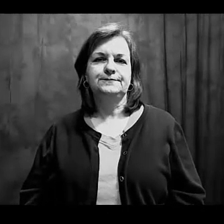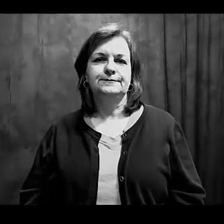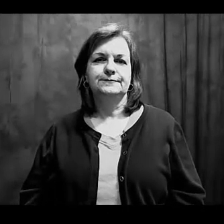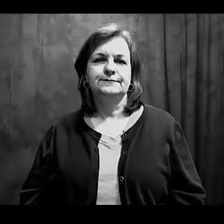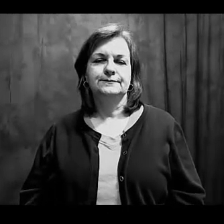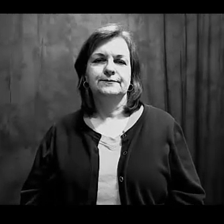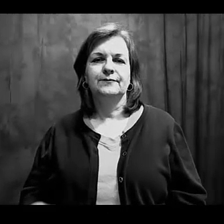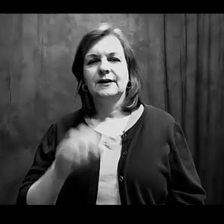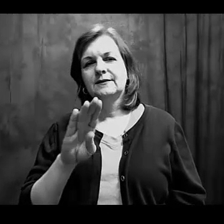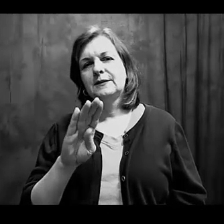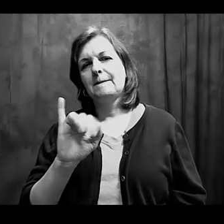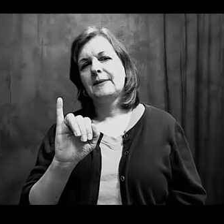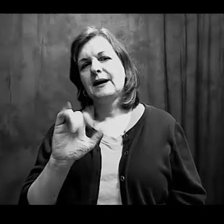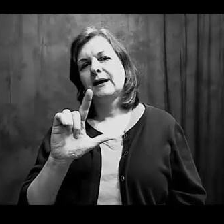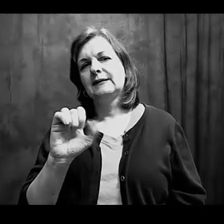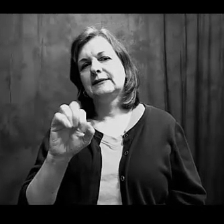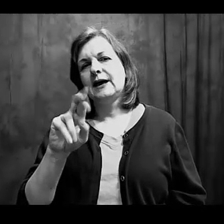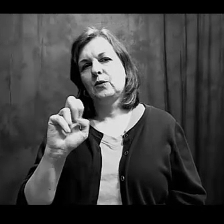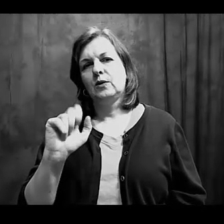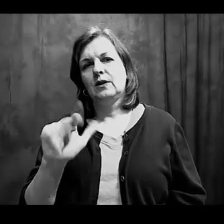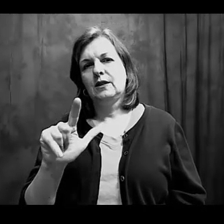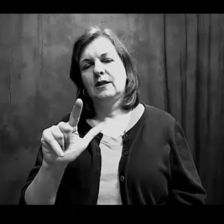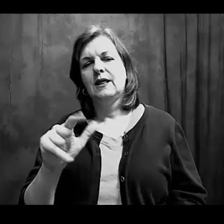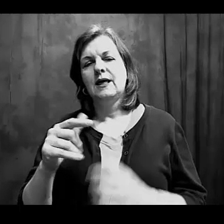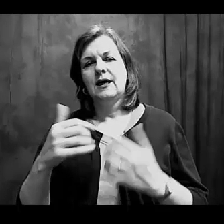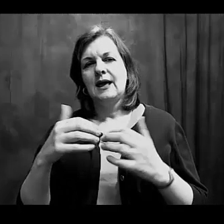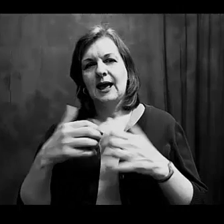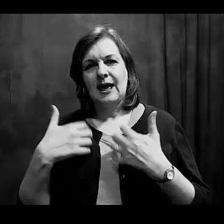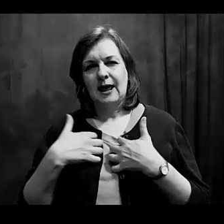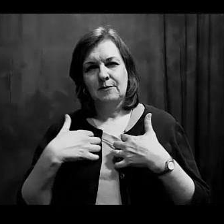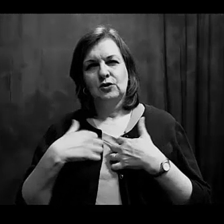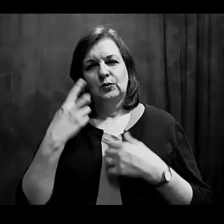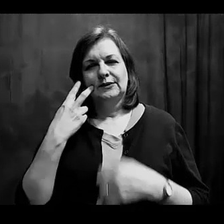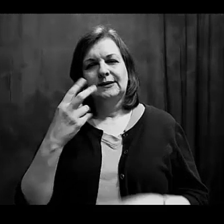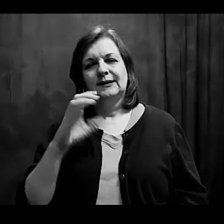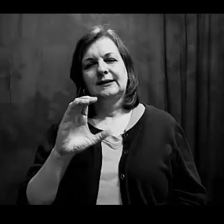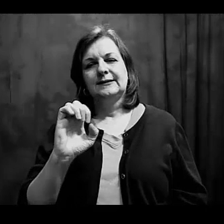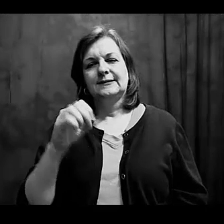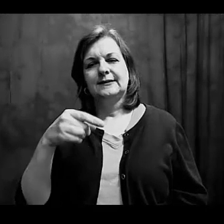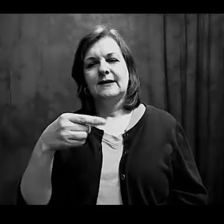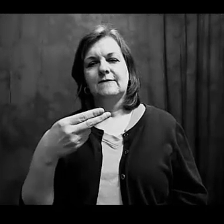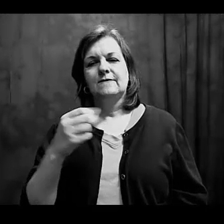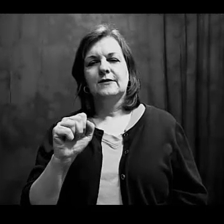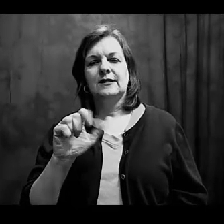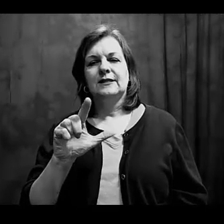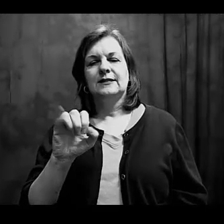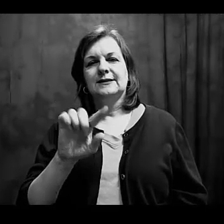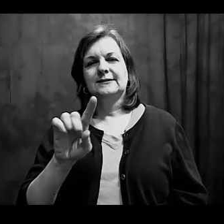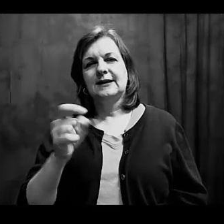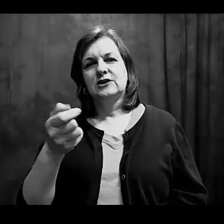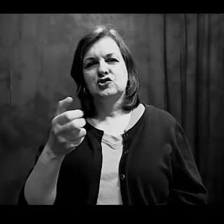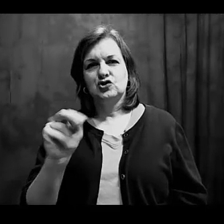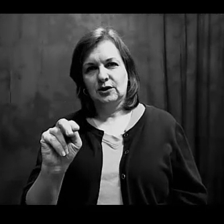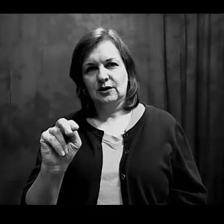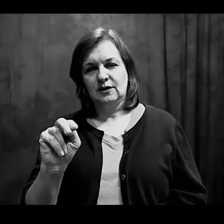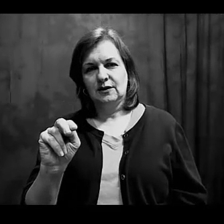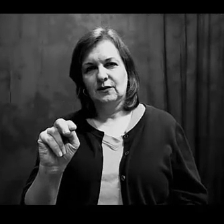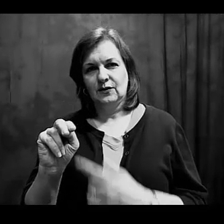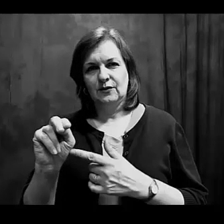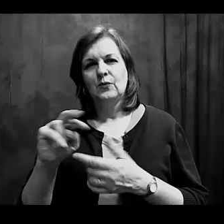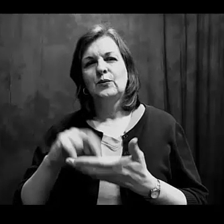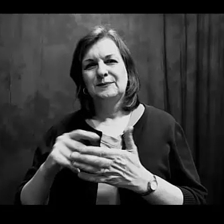get into bilateral animals, we get the cephalization, or what we look at as